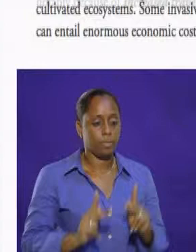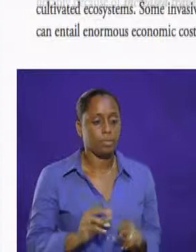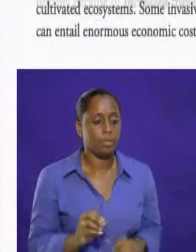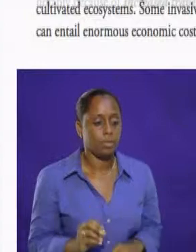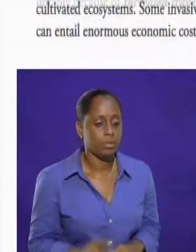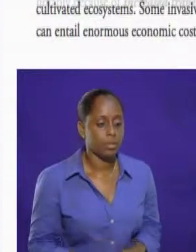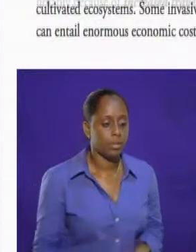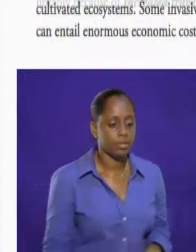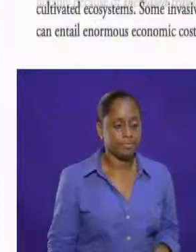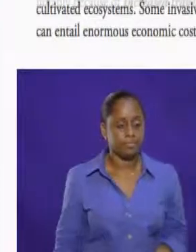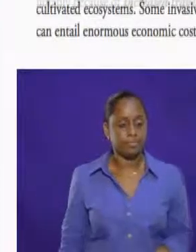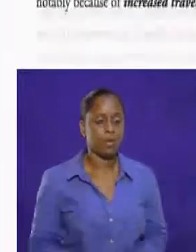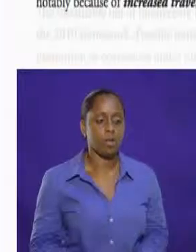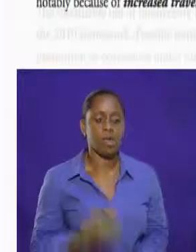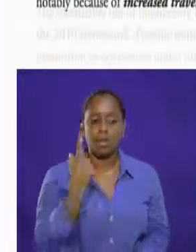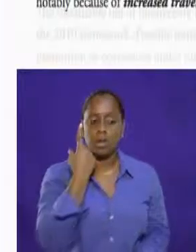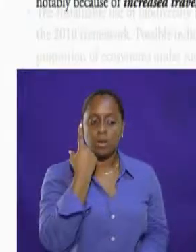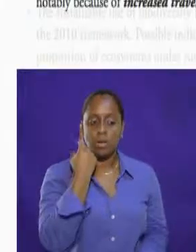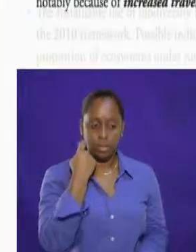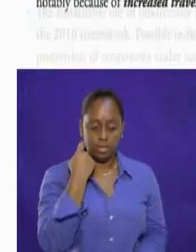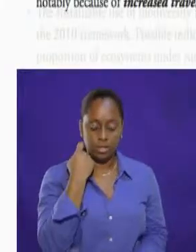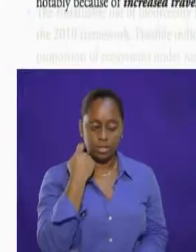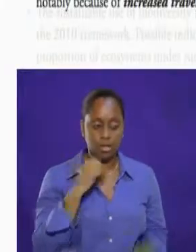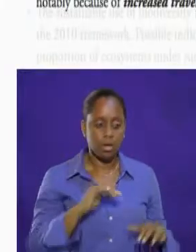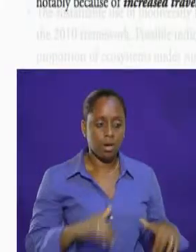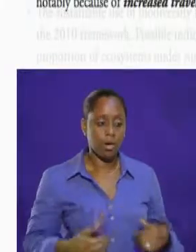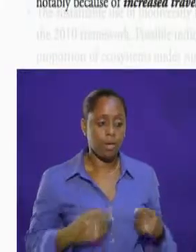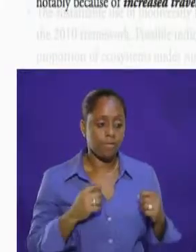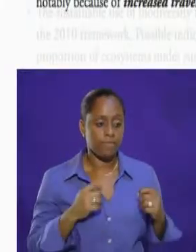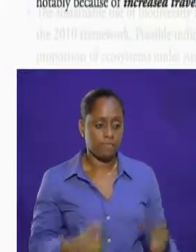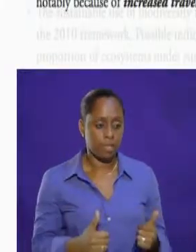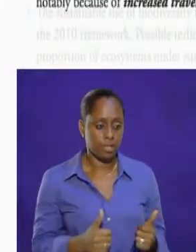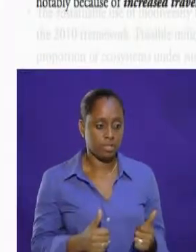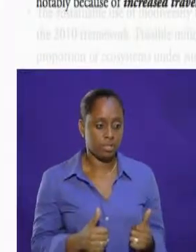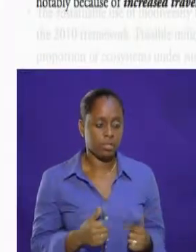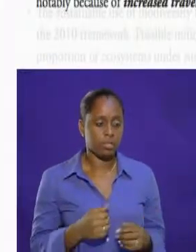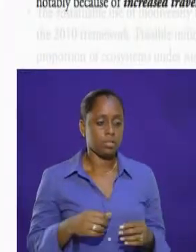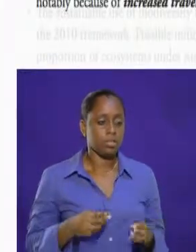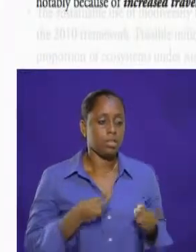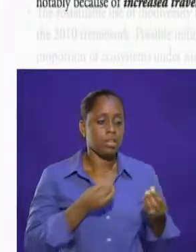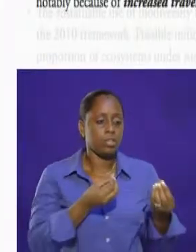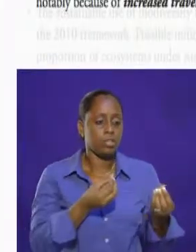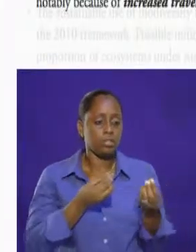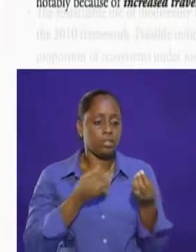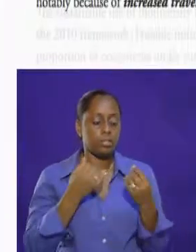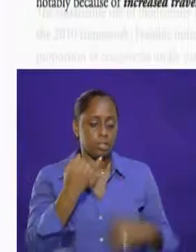enormous economic costs. In the recent past, the rate and risk associated with the